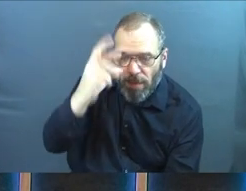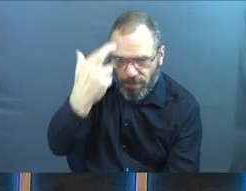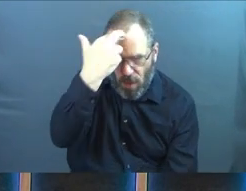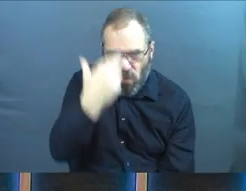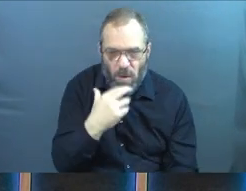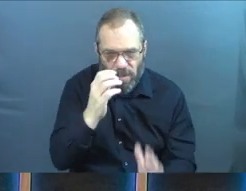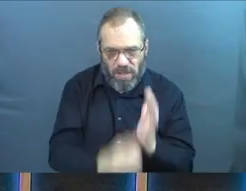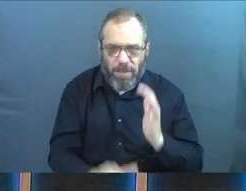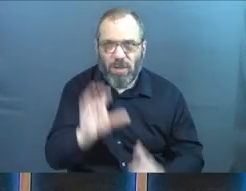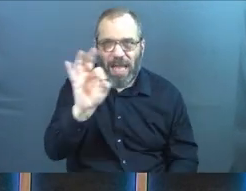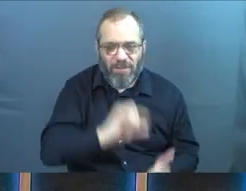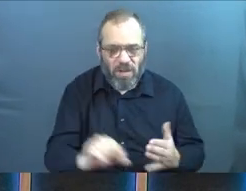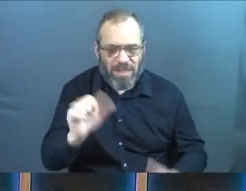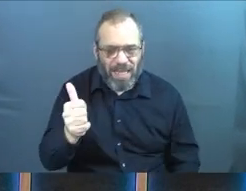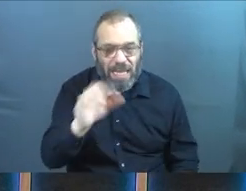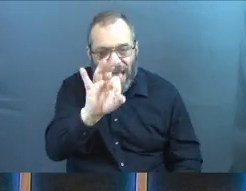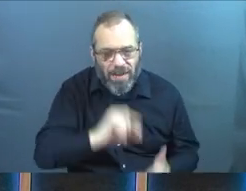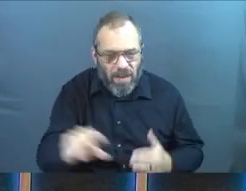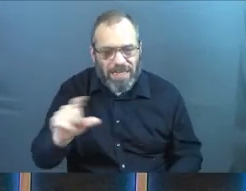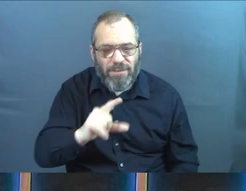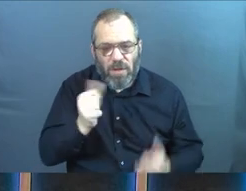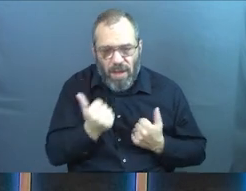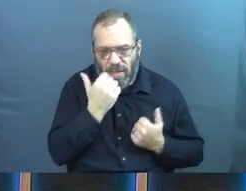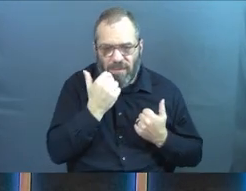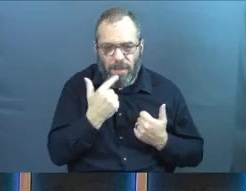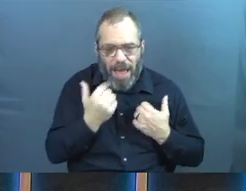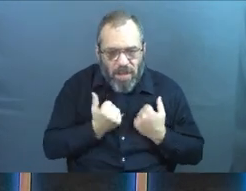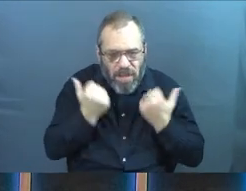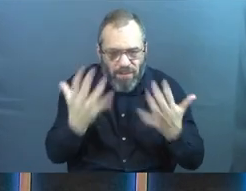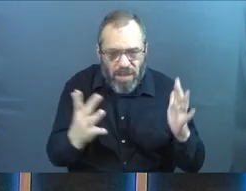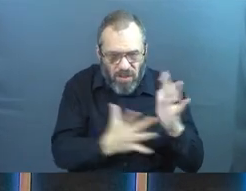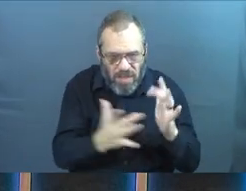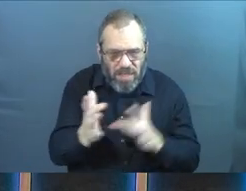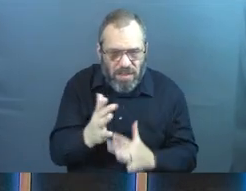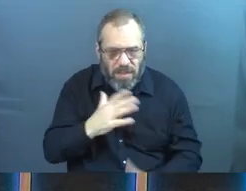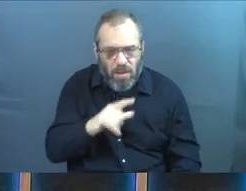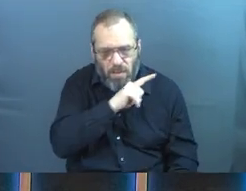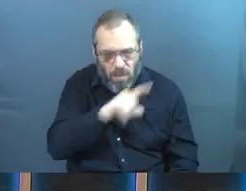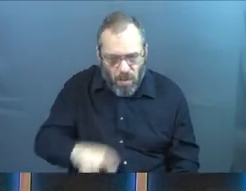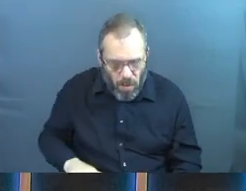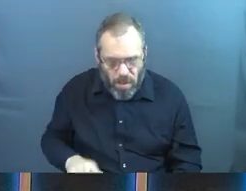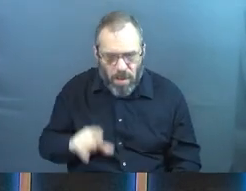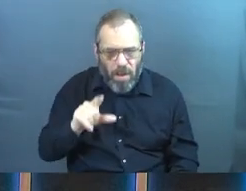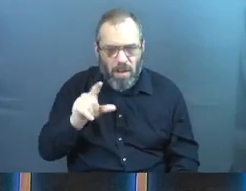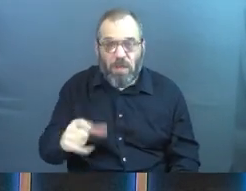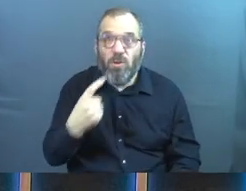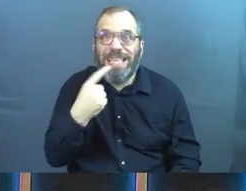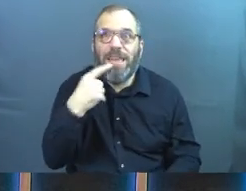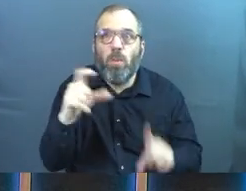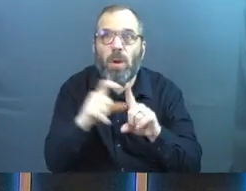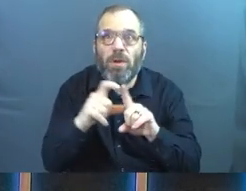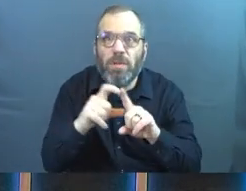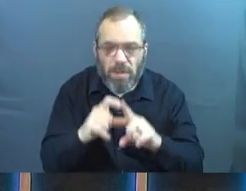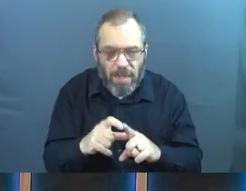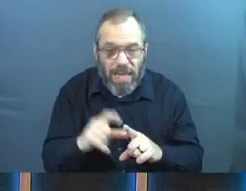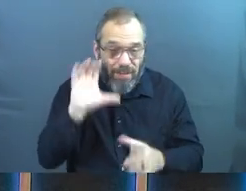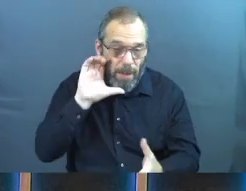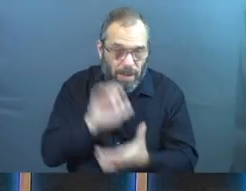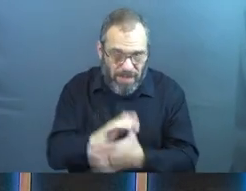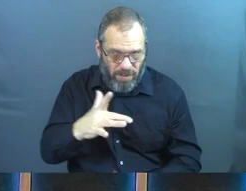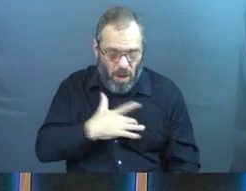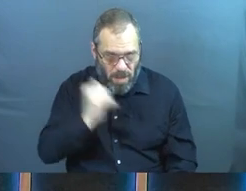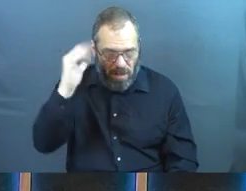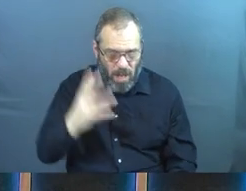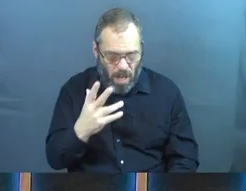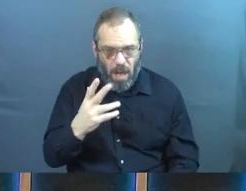Romans 10, 9 and 10 says, if you would confess with your mouth that Jesus is your Lord, you got to say it. If you would believe in